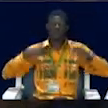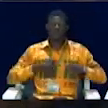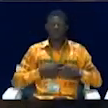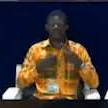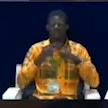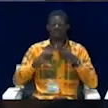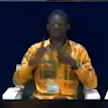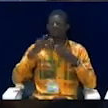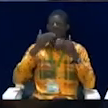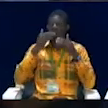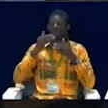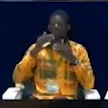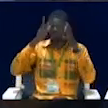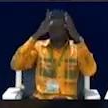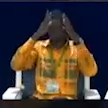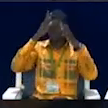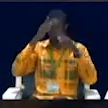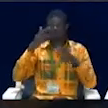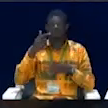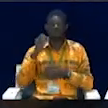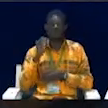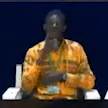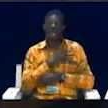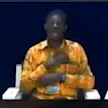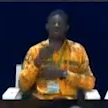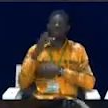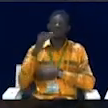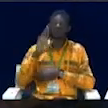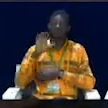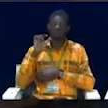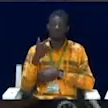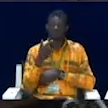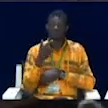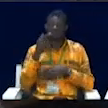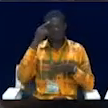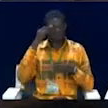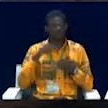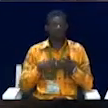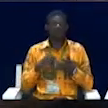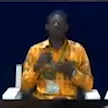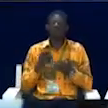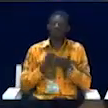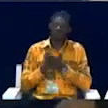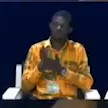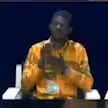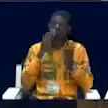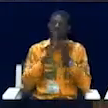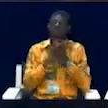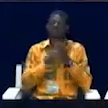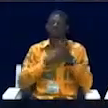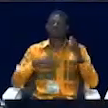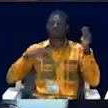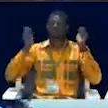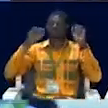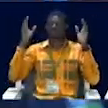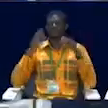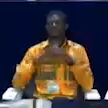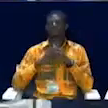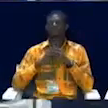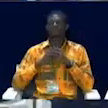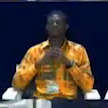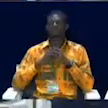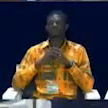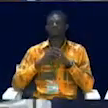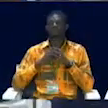thank that Juyo, our Father in the Lord, and the God of Redeemed Christian Church of God for his faithfulness. Praise the Lord.